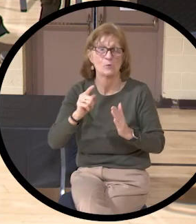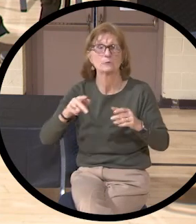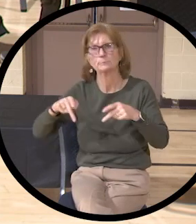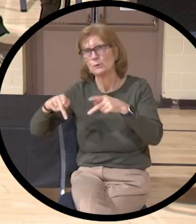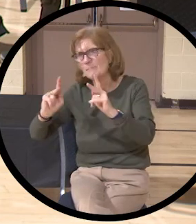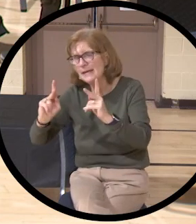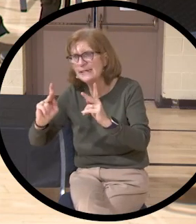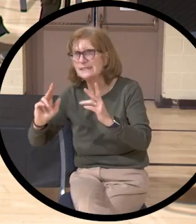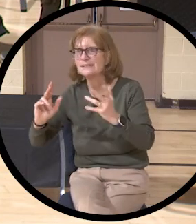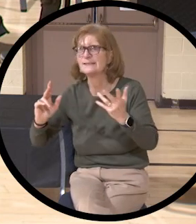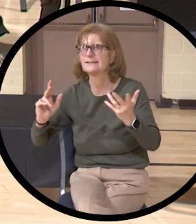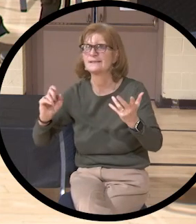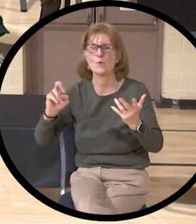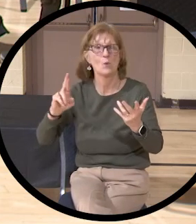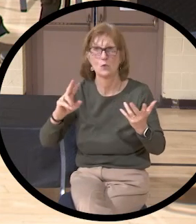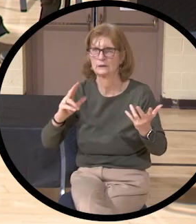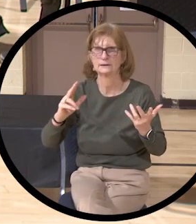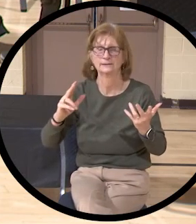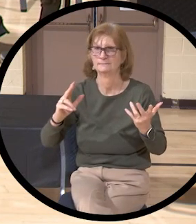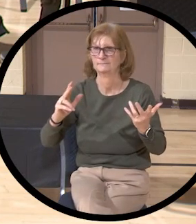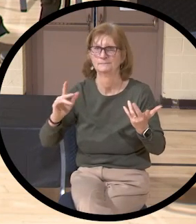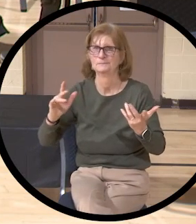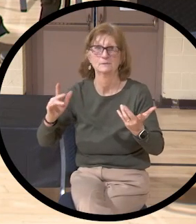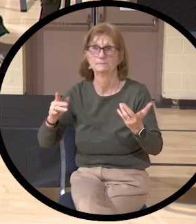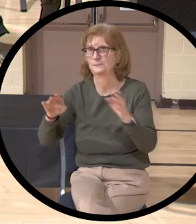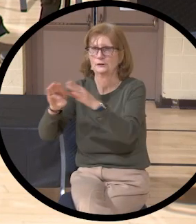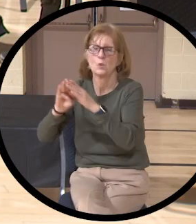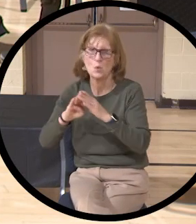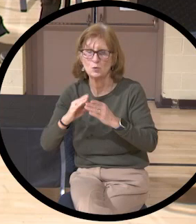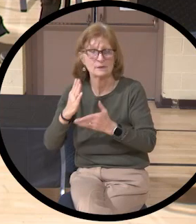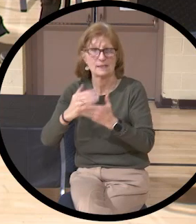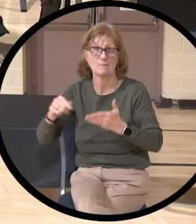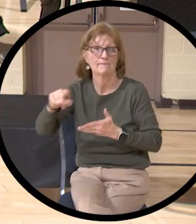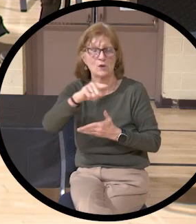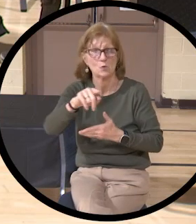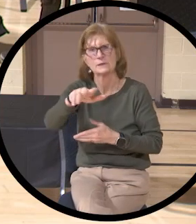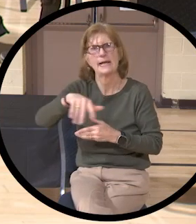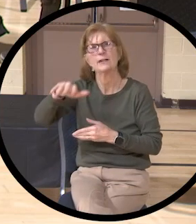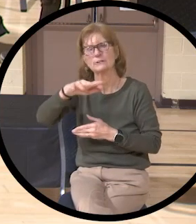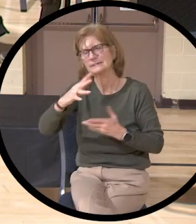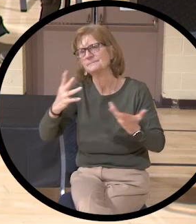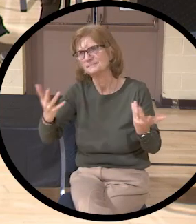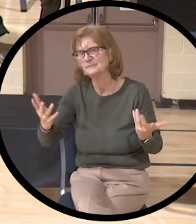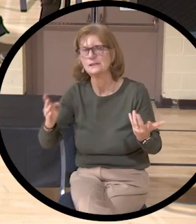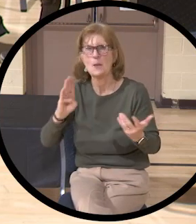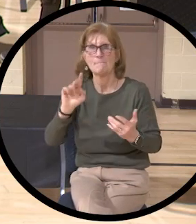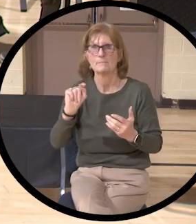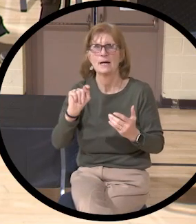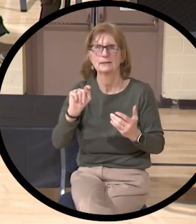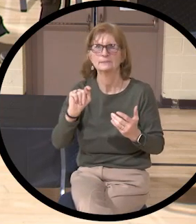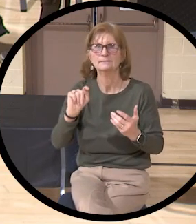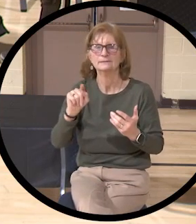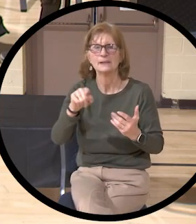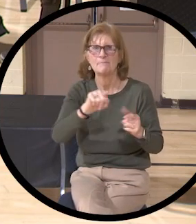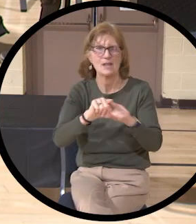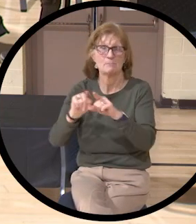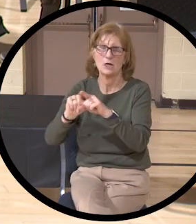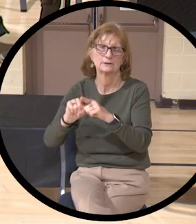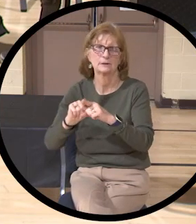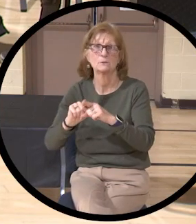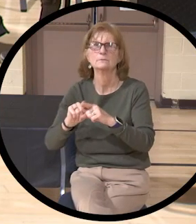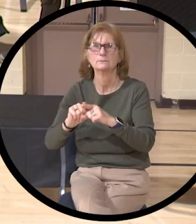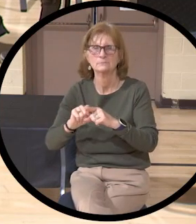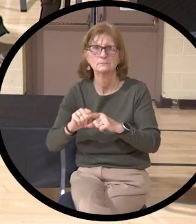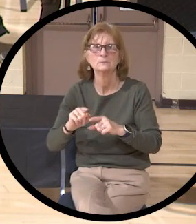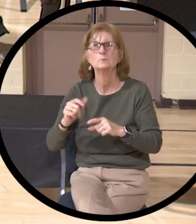to be able to slow traffic? Because this is a large stretch without any kind of stop and would slow traffic now, I think. So